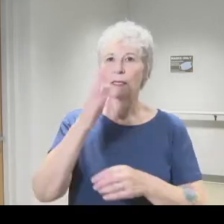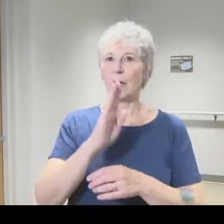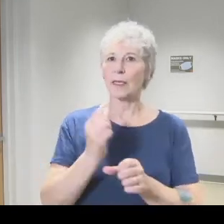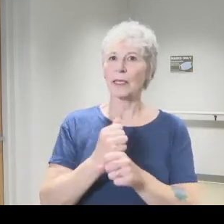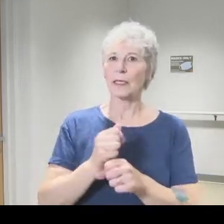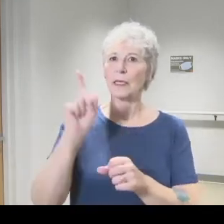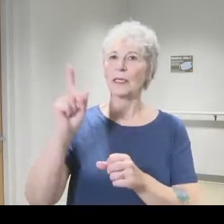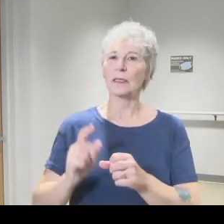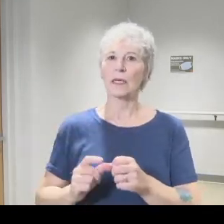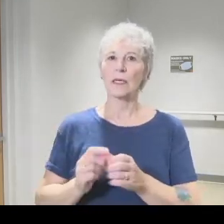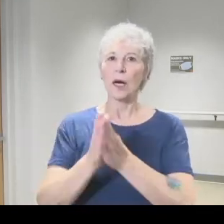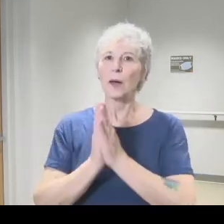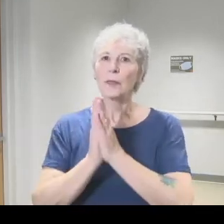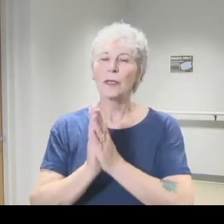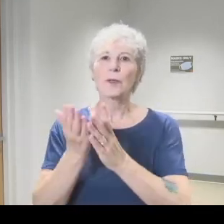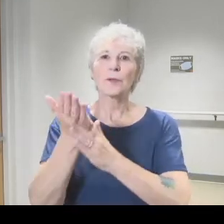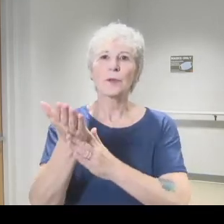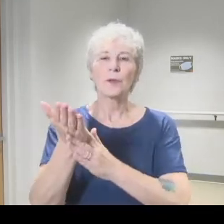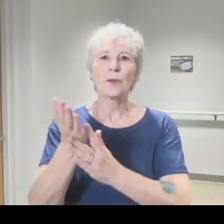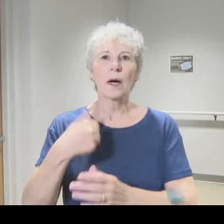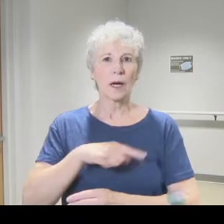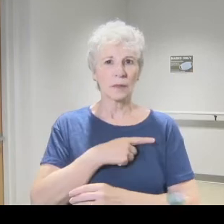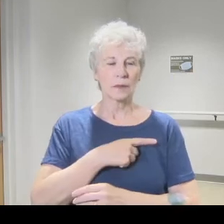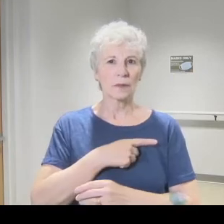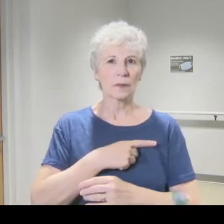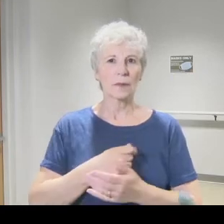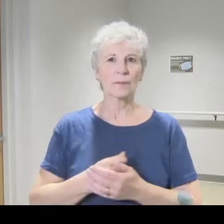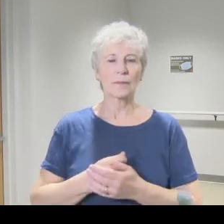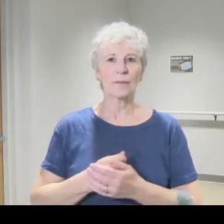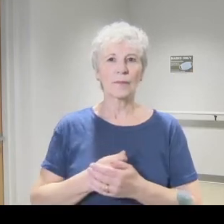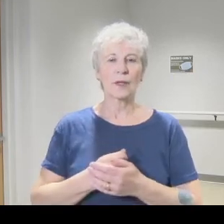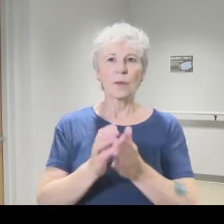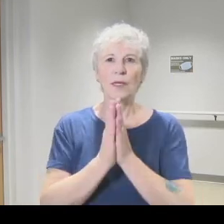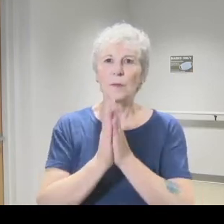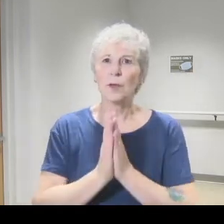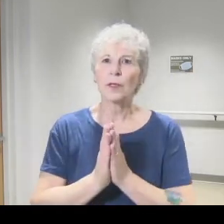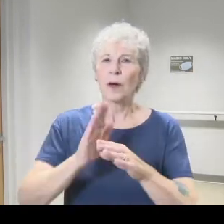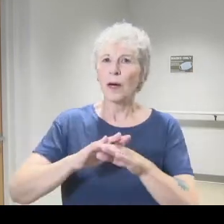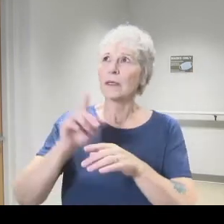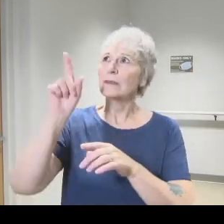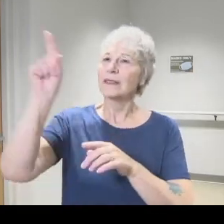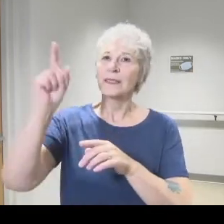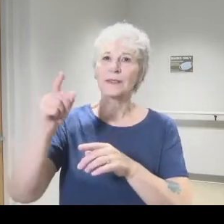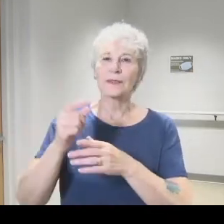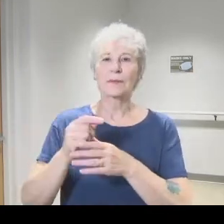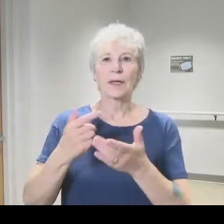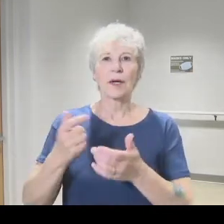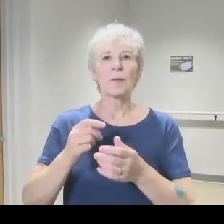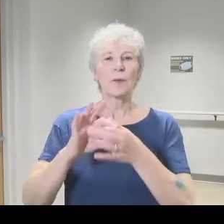his appeal through us. We implore you on behalf of Christ to be reconciled to God."